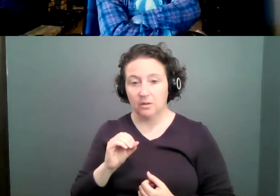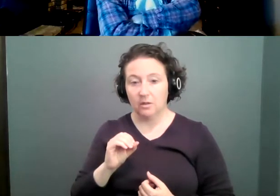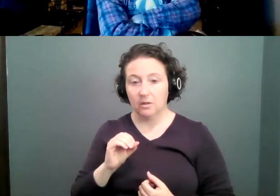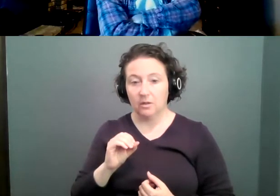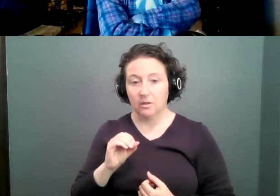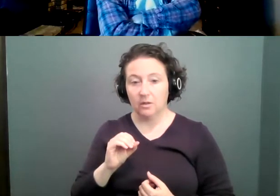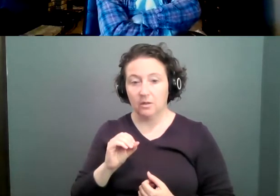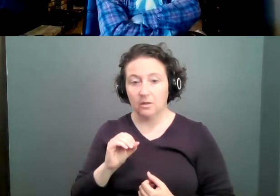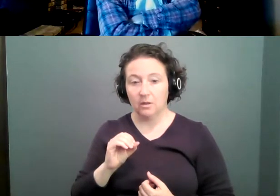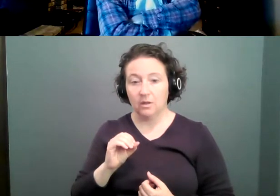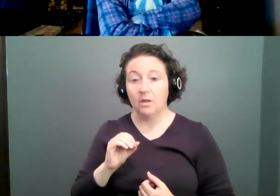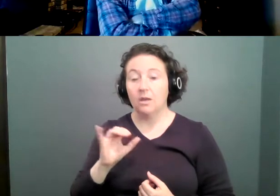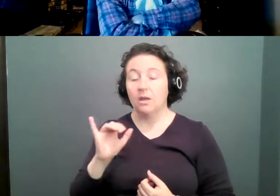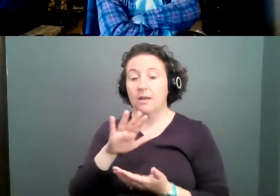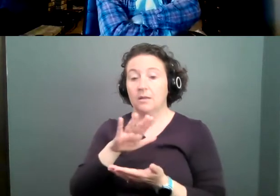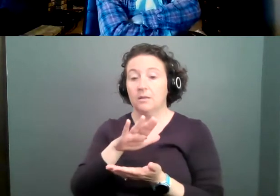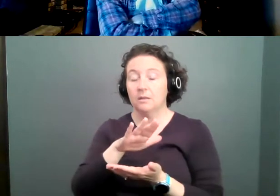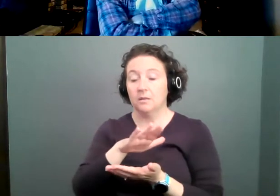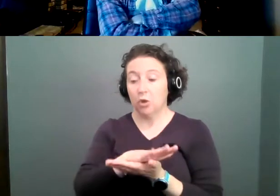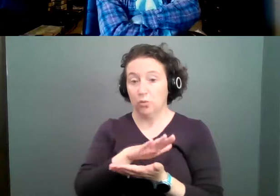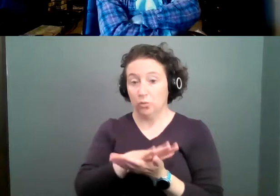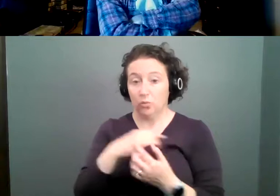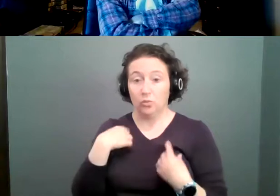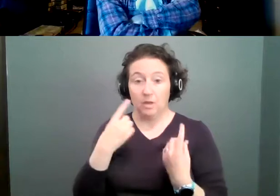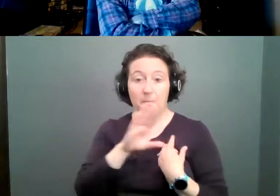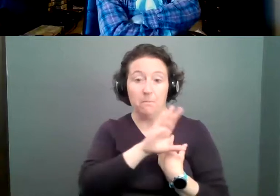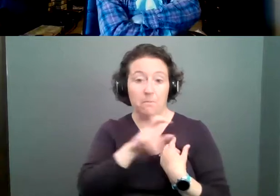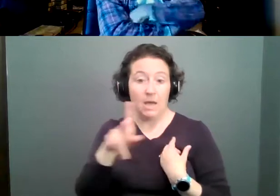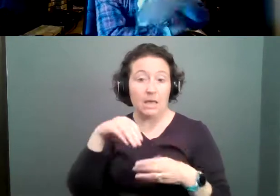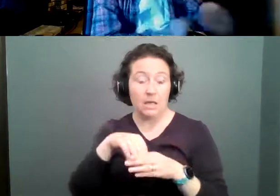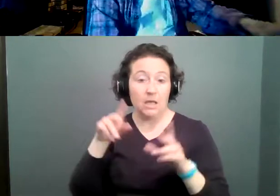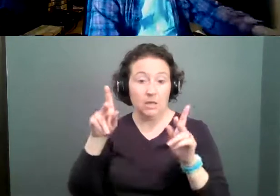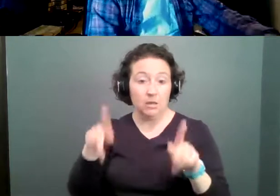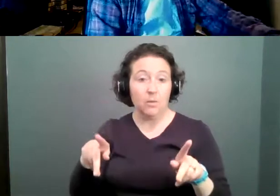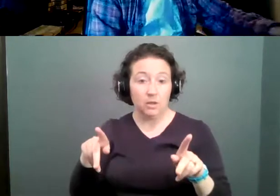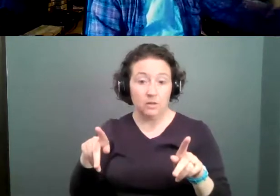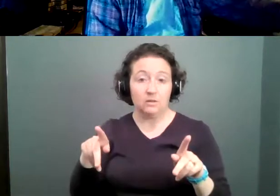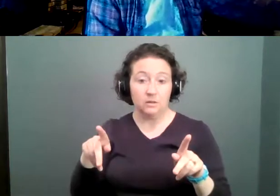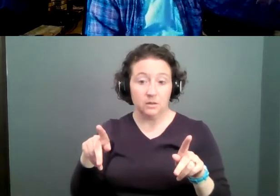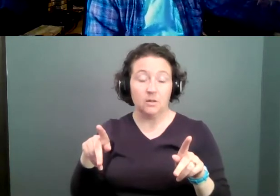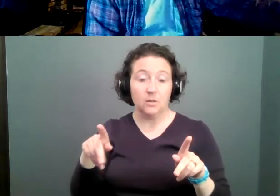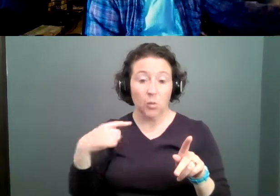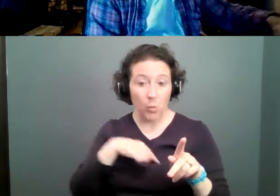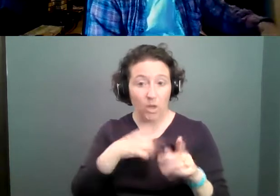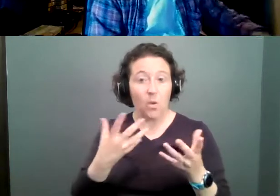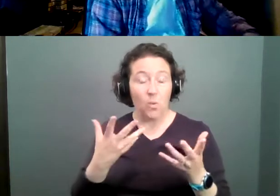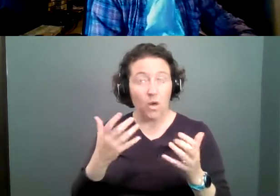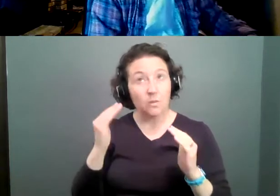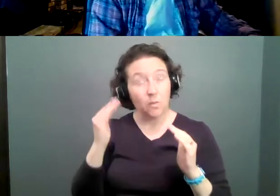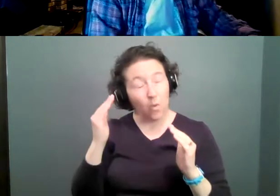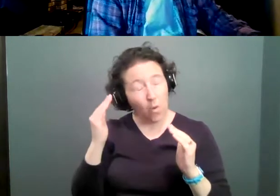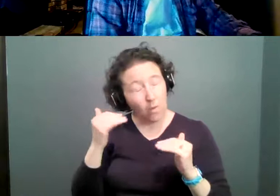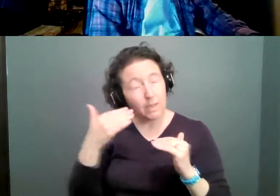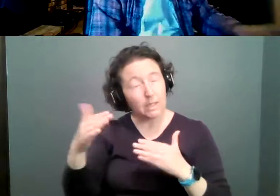as the schools have been back in person, and we all want to hope that the next